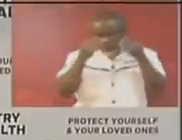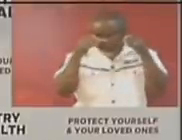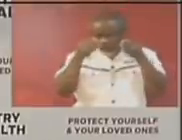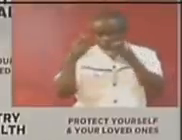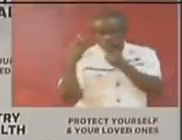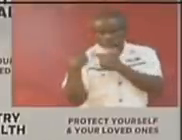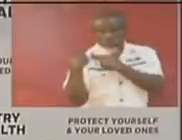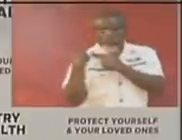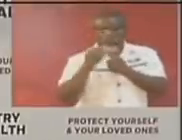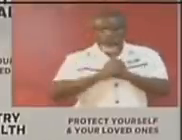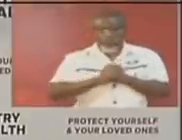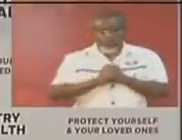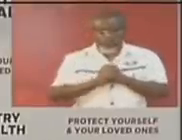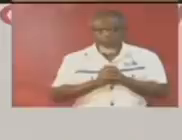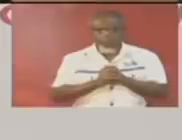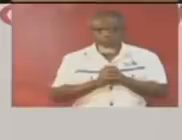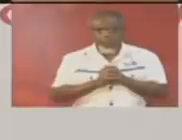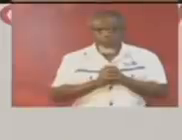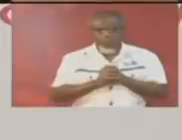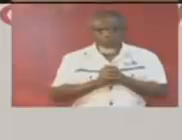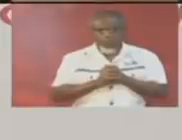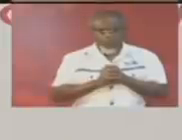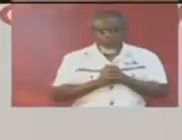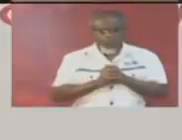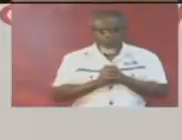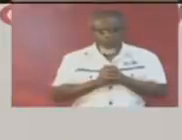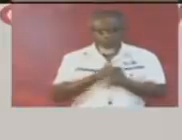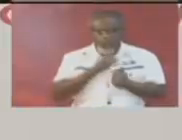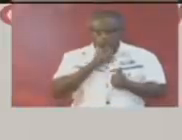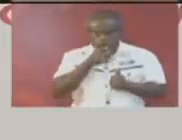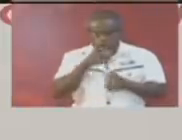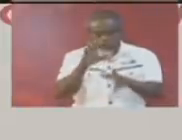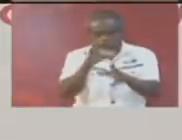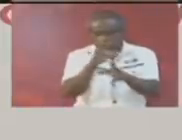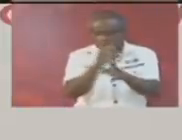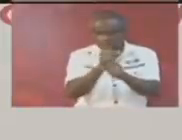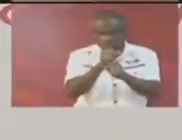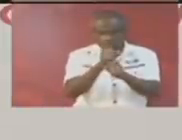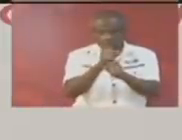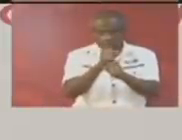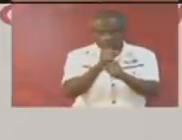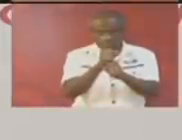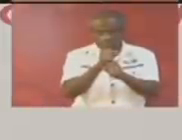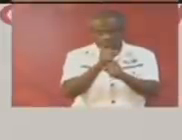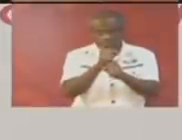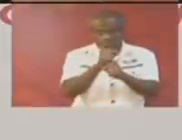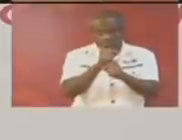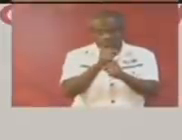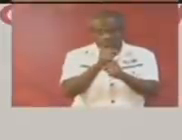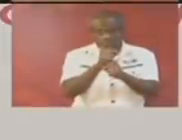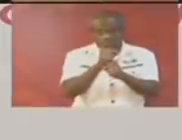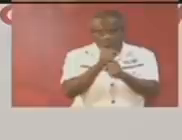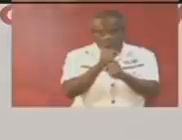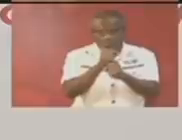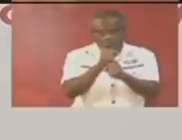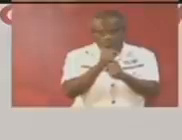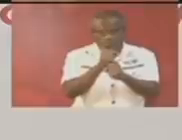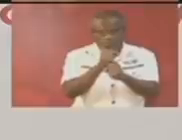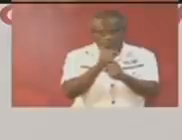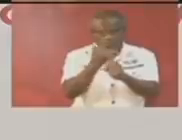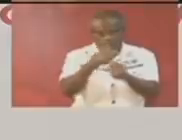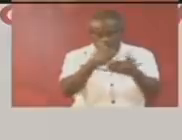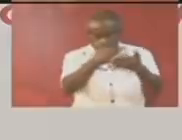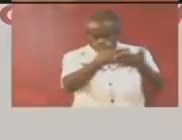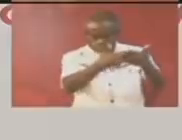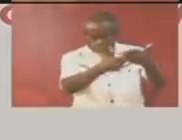team at the North Central Regional Health Authority to assure that we do get what was in the tender delivered in a